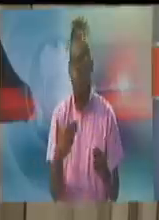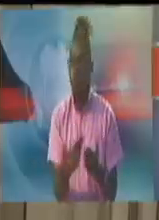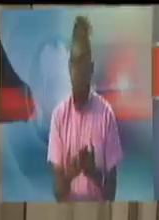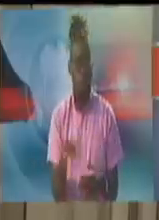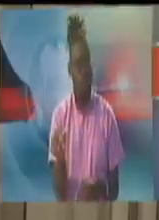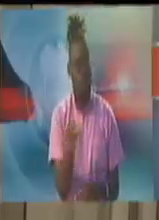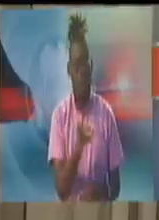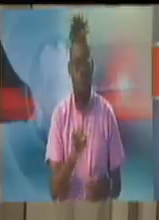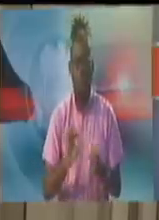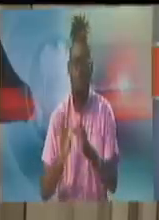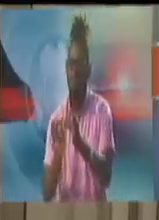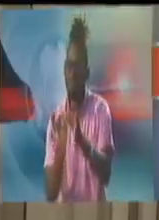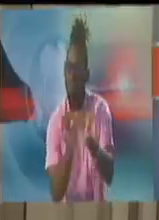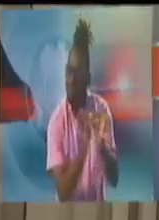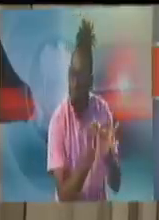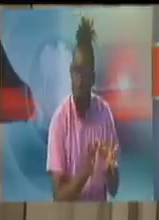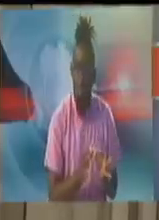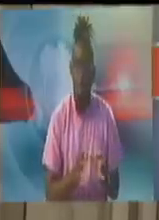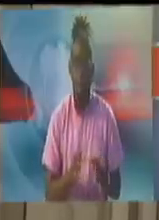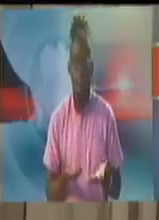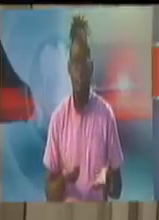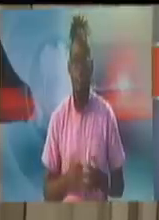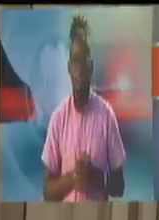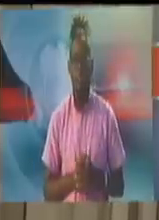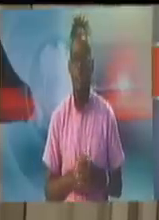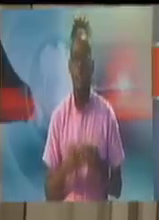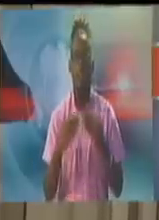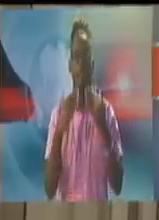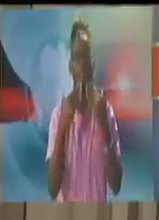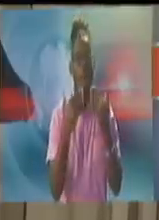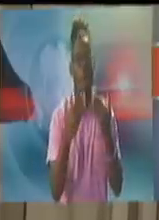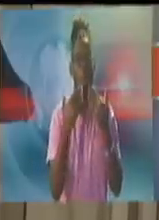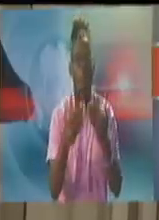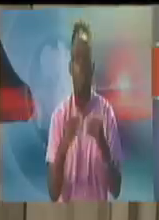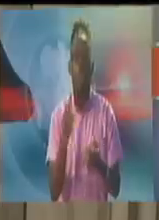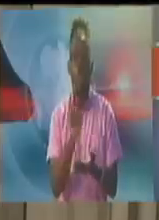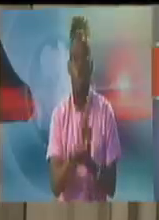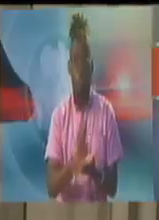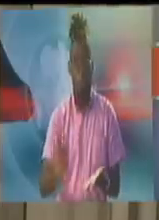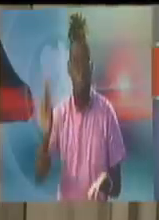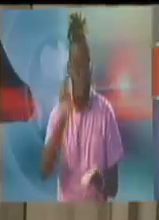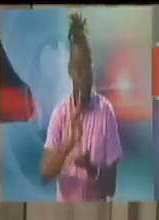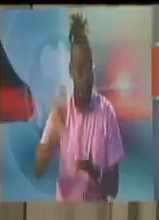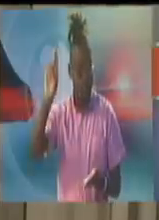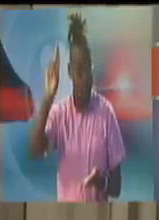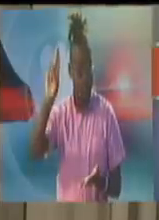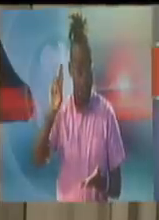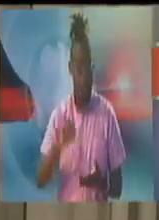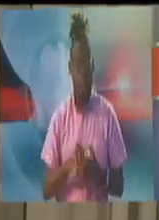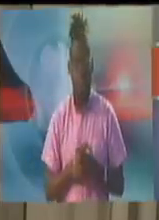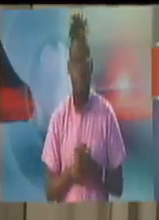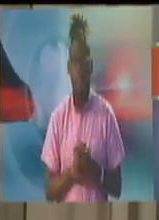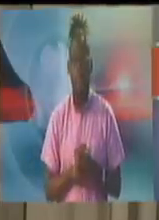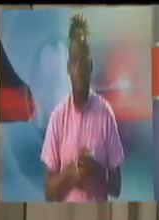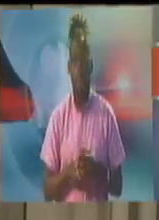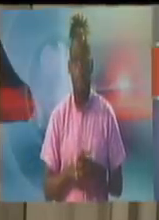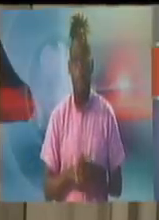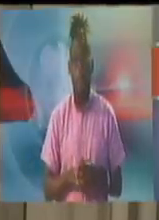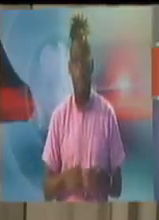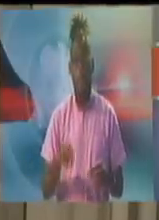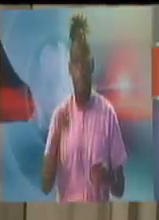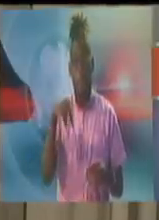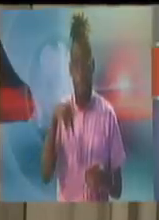yesterday morning with them. I'd like to thank the University of the West Indies, Professor Marlene Atz, Professor Copeland, and the many others in their